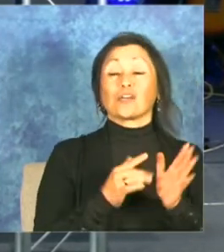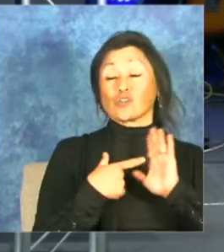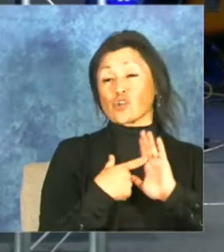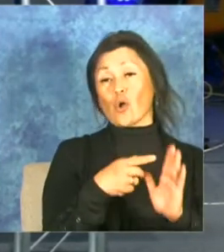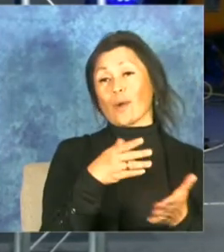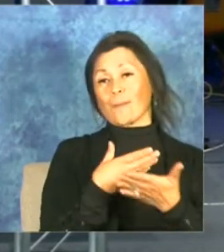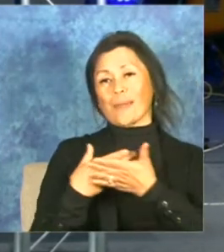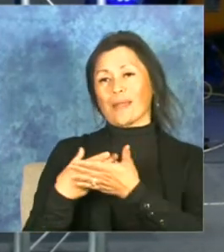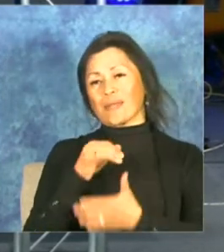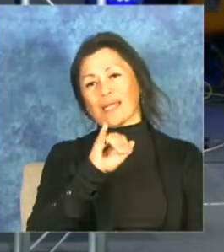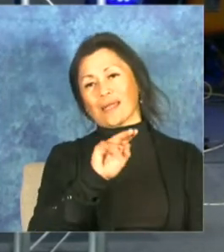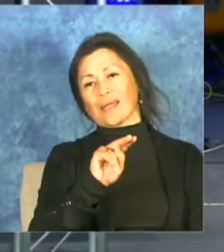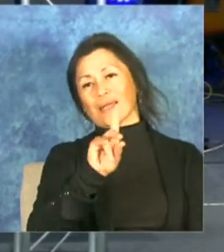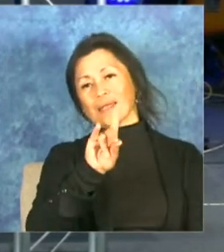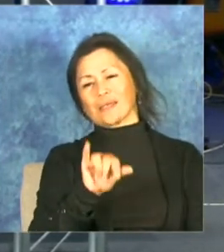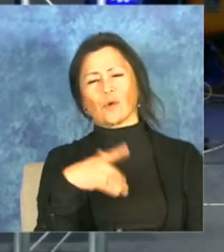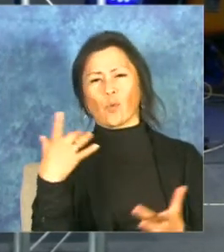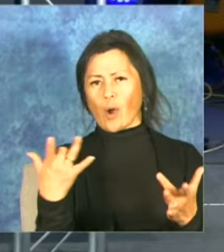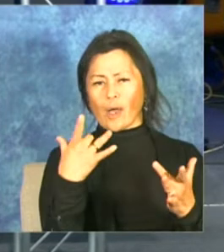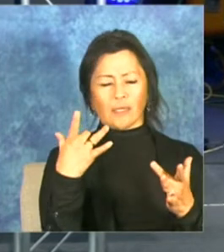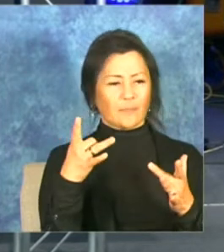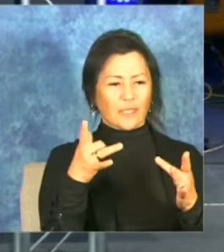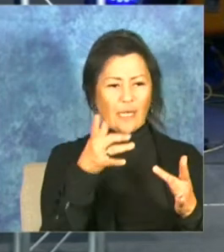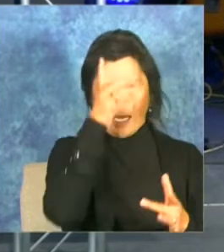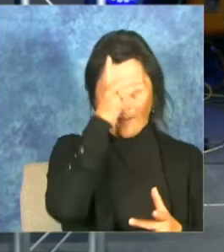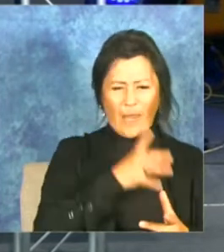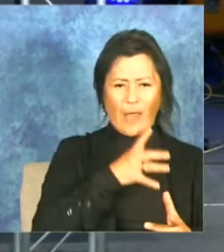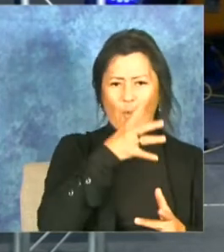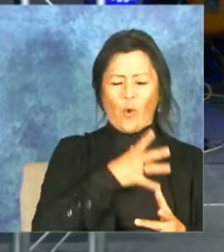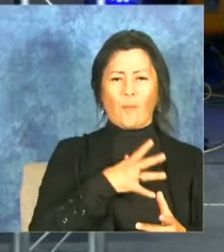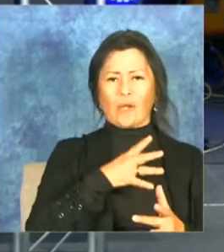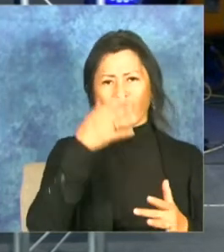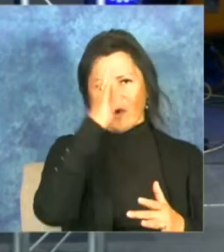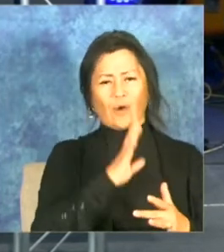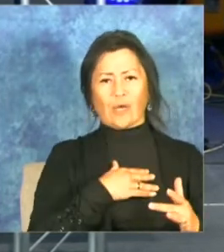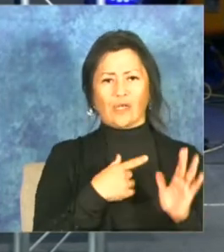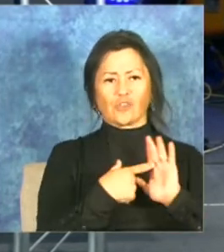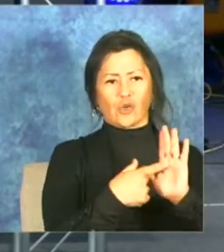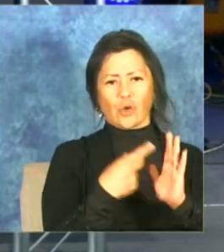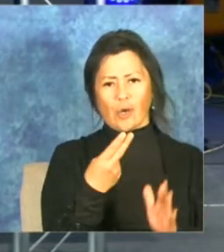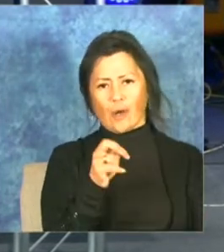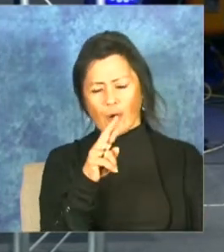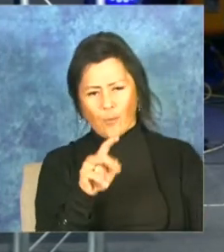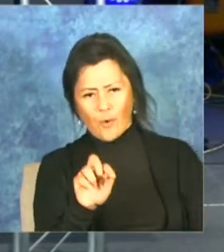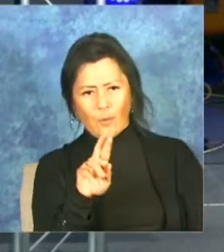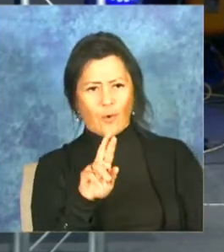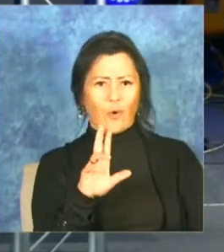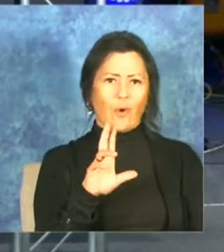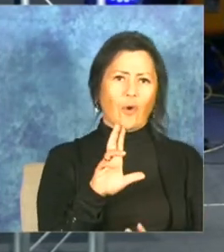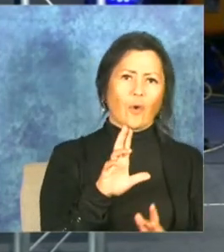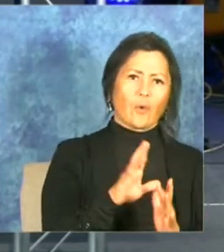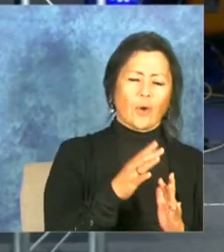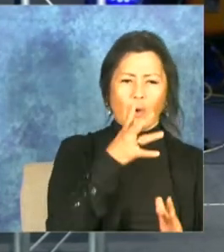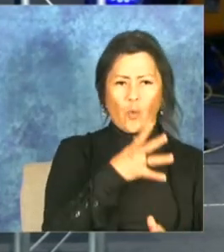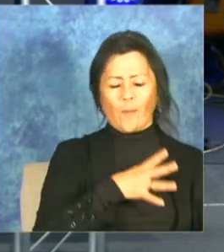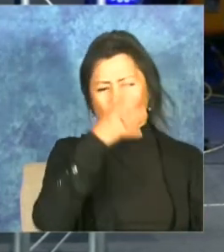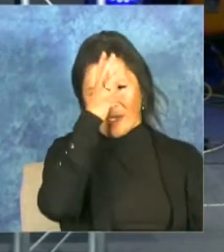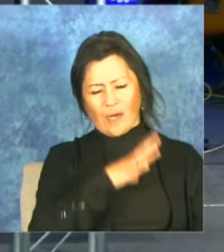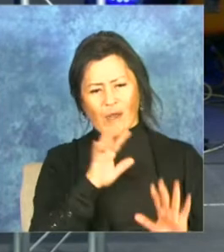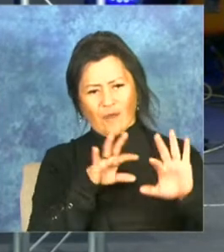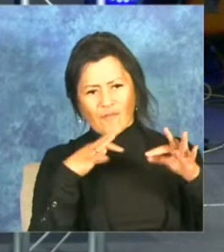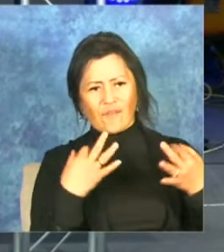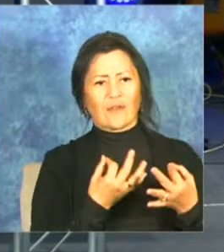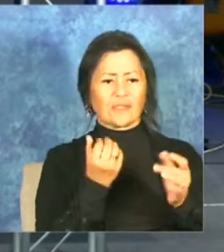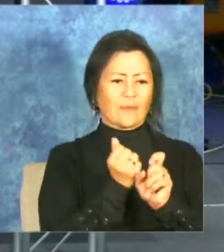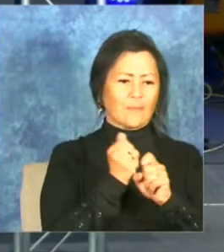Showing Indy what it means to be a man of God, and showing Harper as well what it means to be a man of God and a woman of God and a family